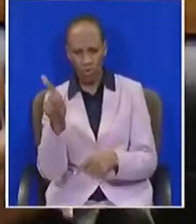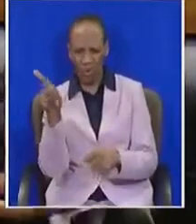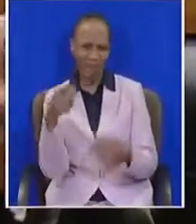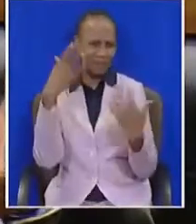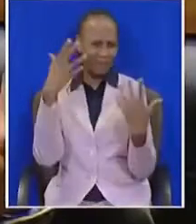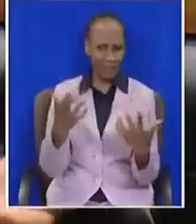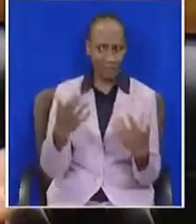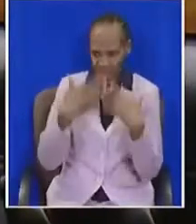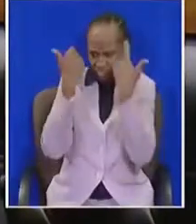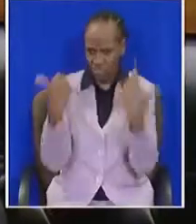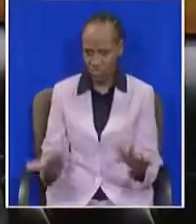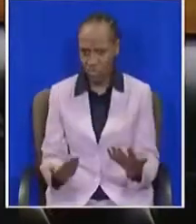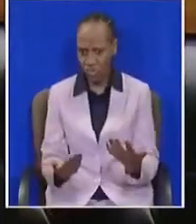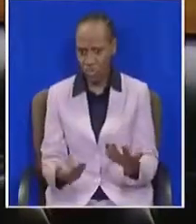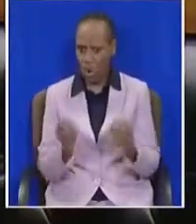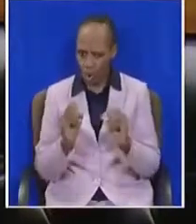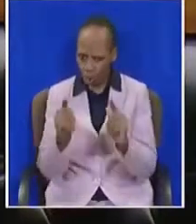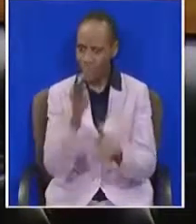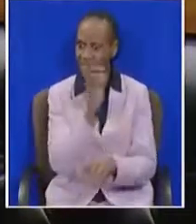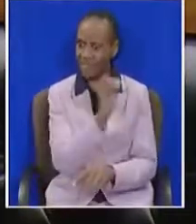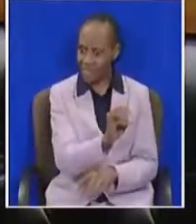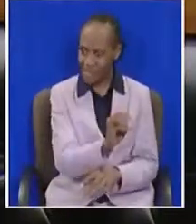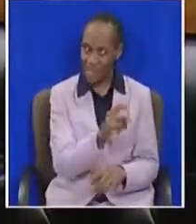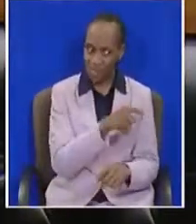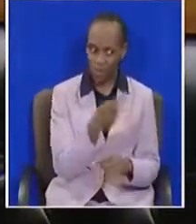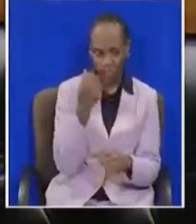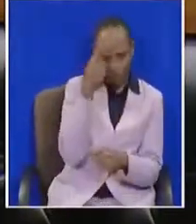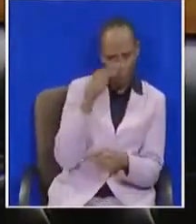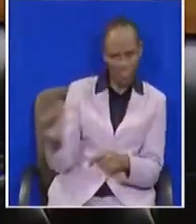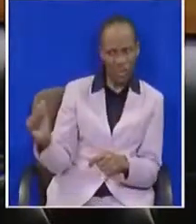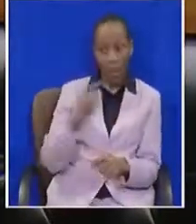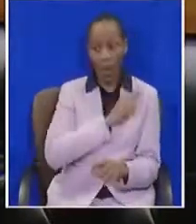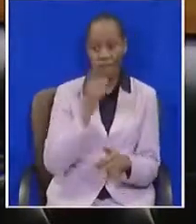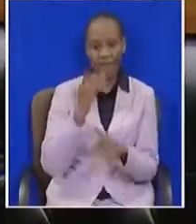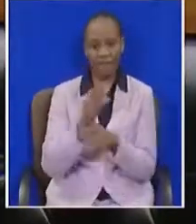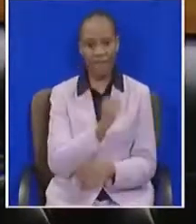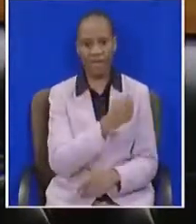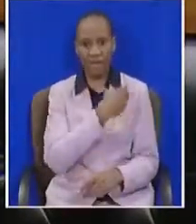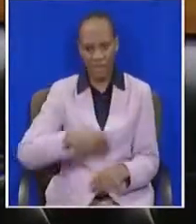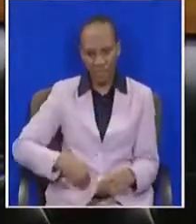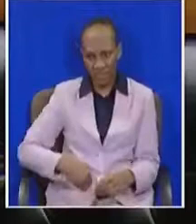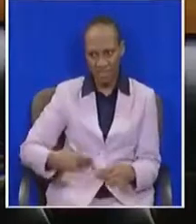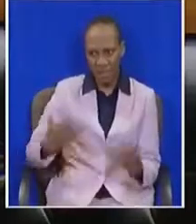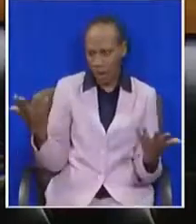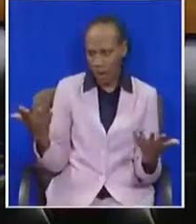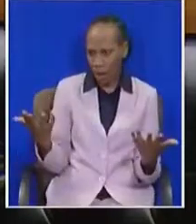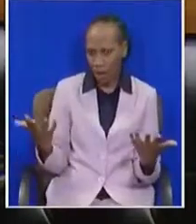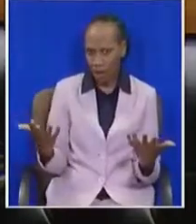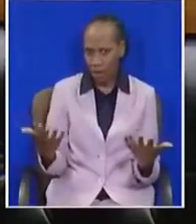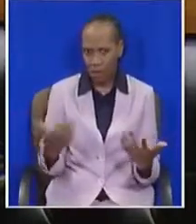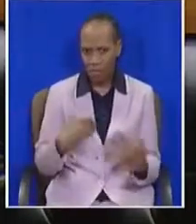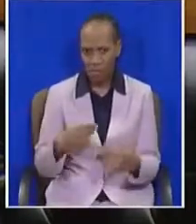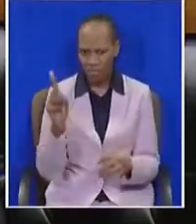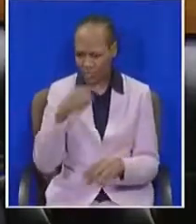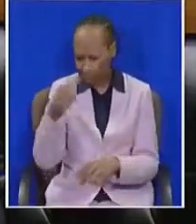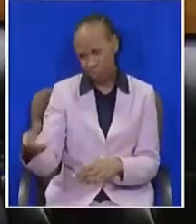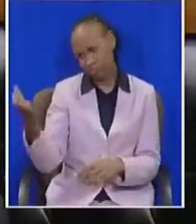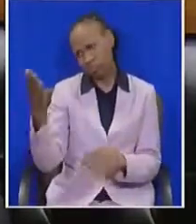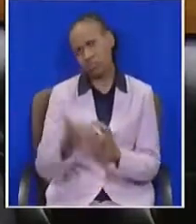president, even if he has opportunities, not take them because he's the son of a president in order to prove a point? I don't think that's